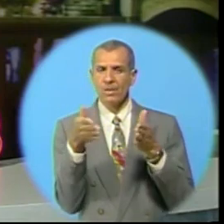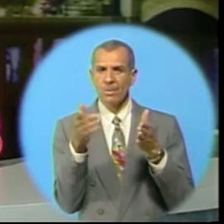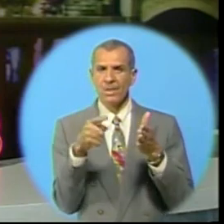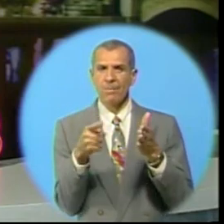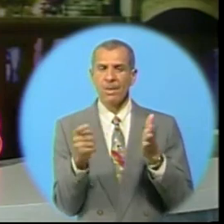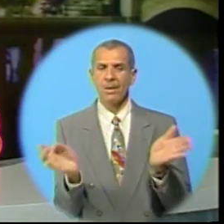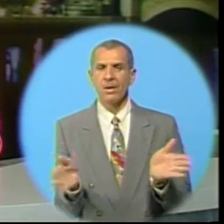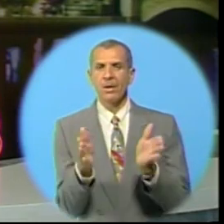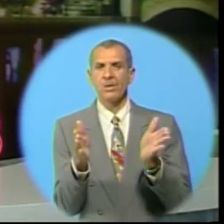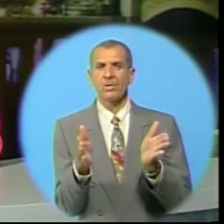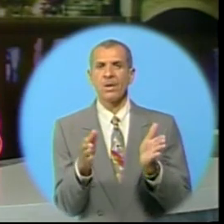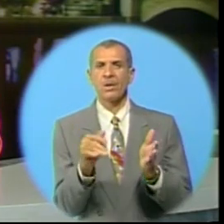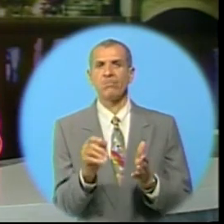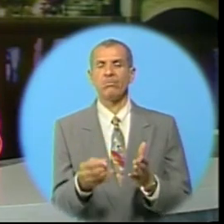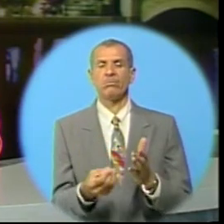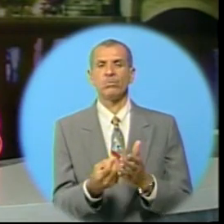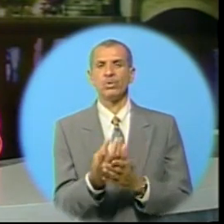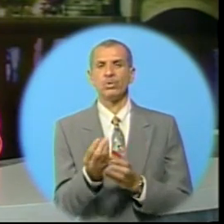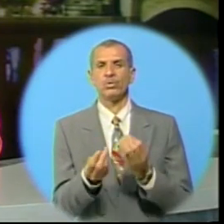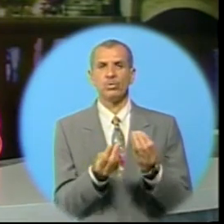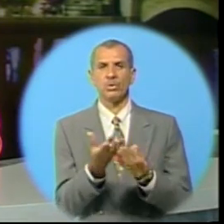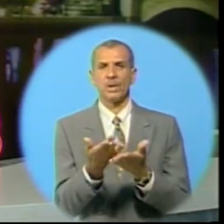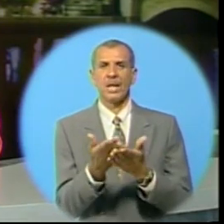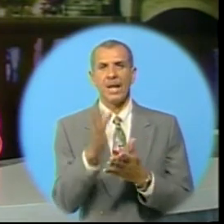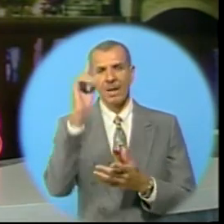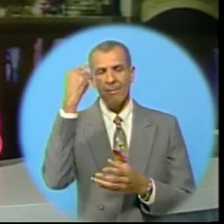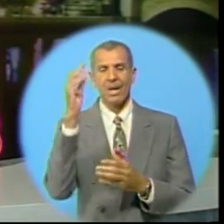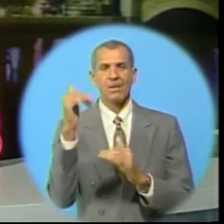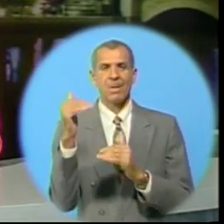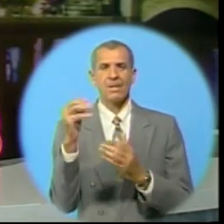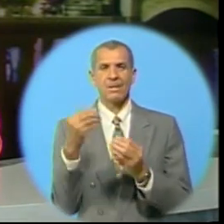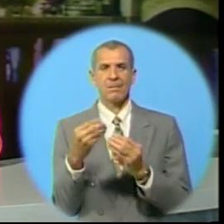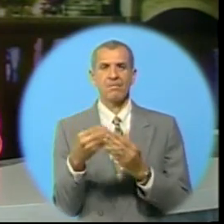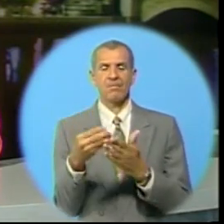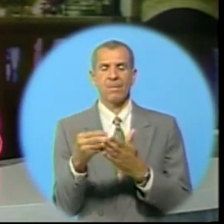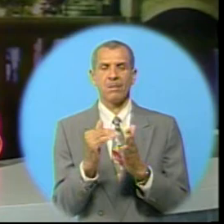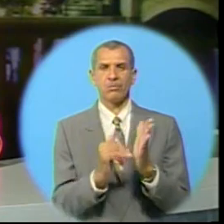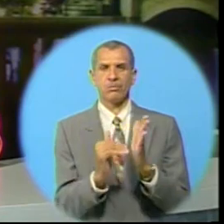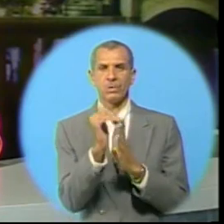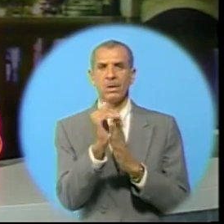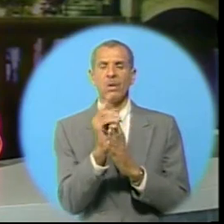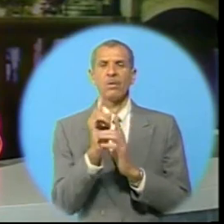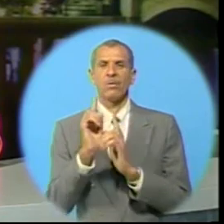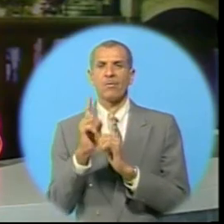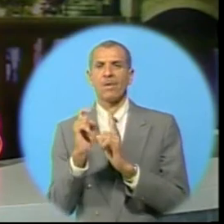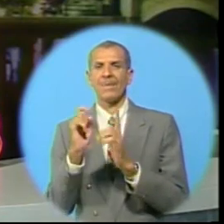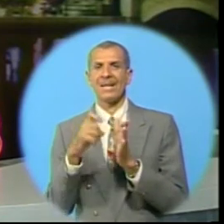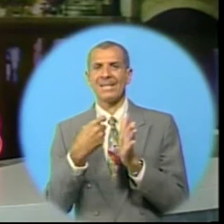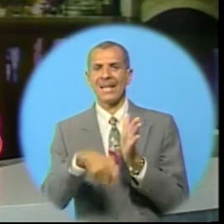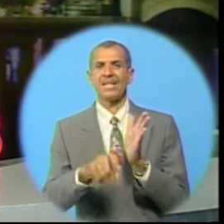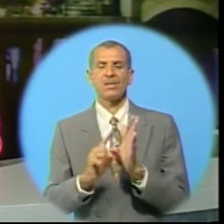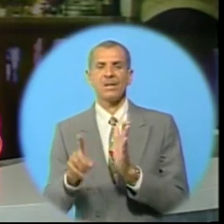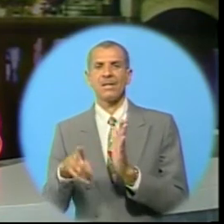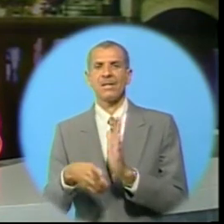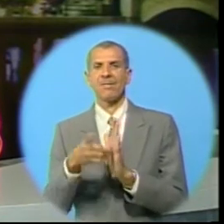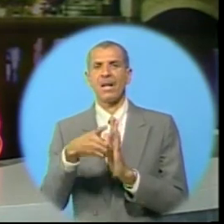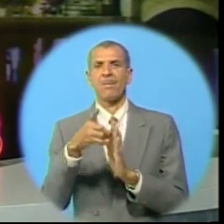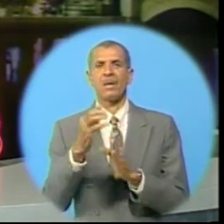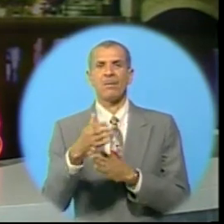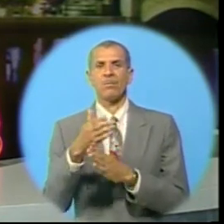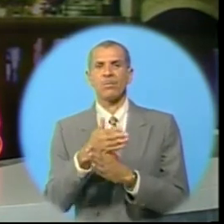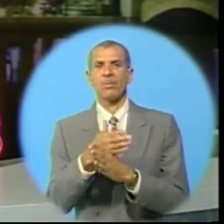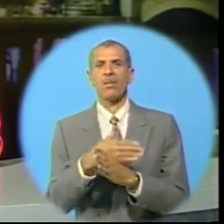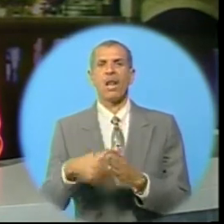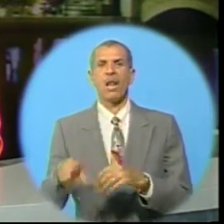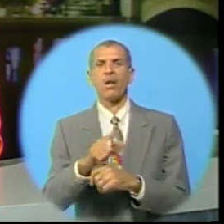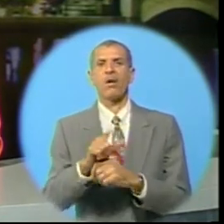boosting production. The government expects the additional revenue from the reinstated taxes would go toward the continued development and upgrade of